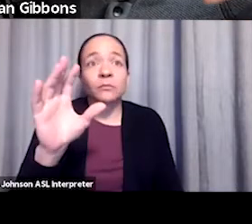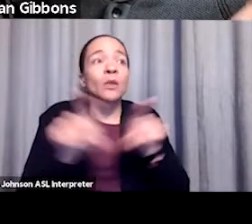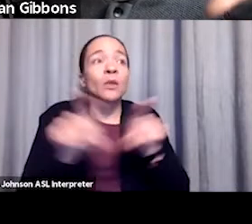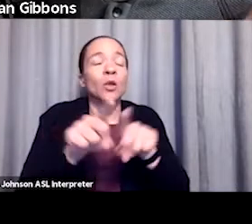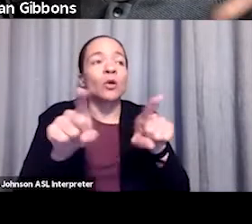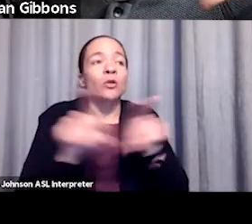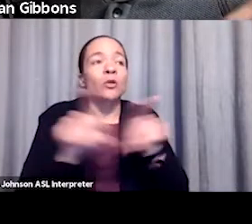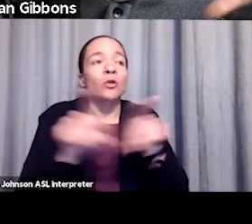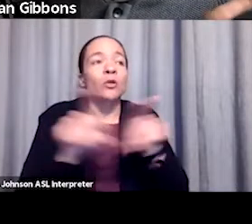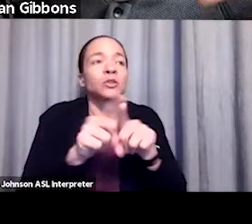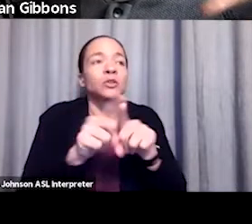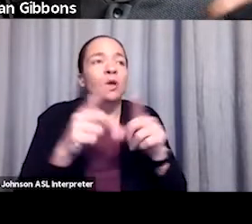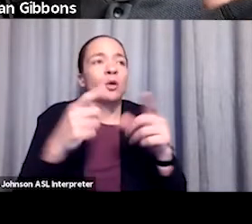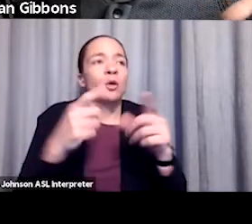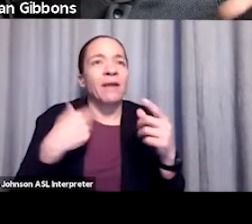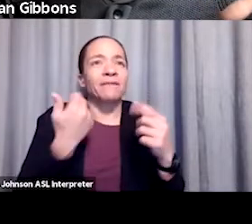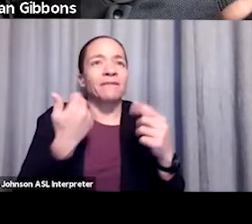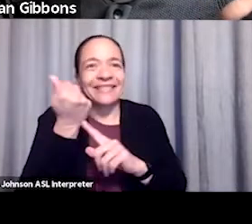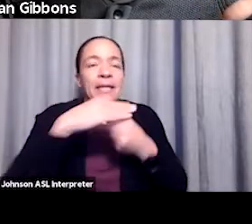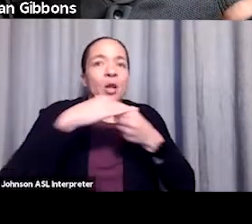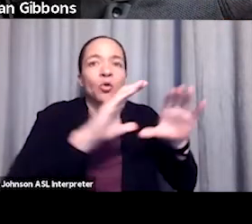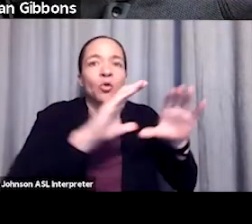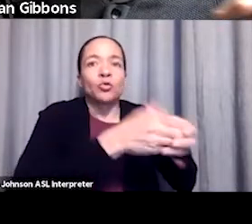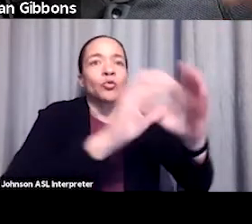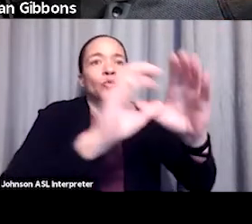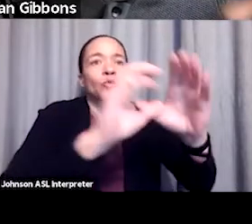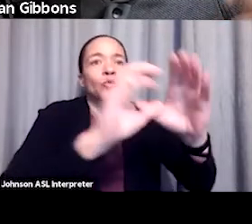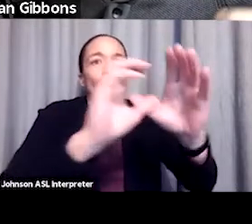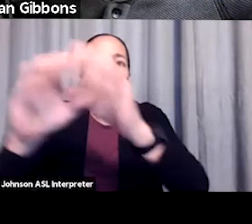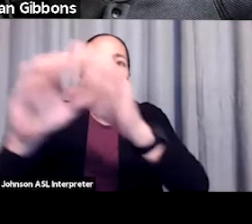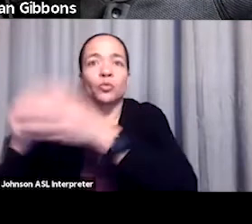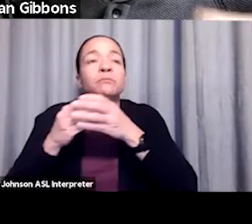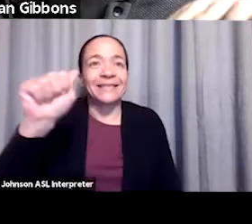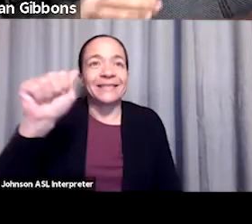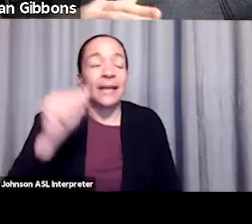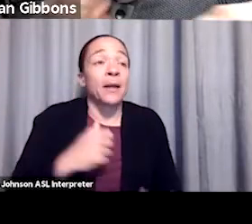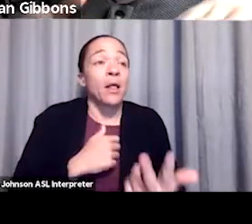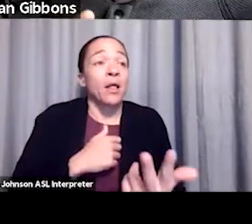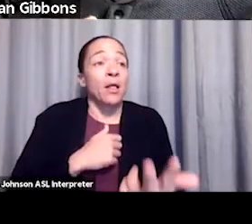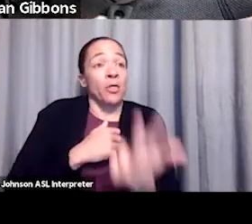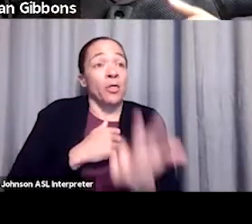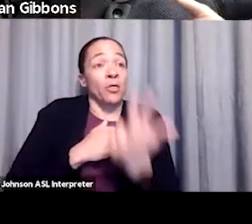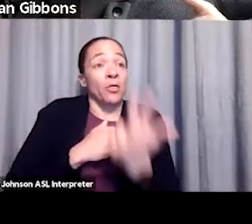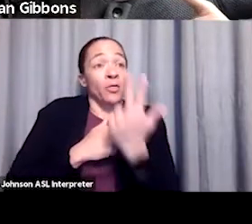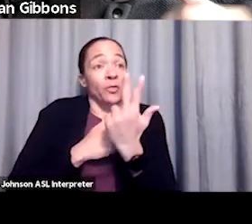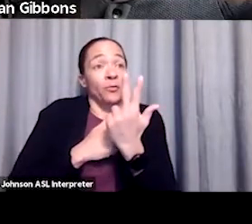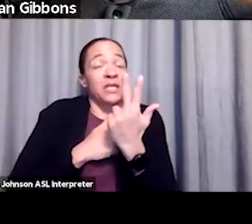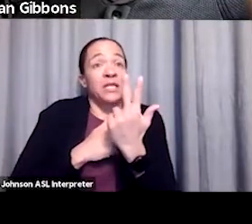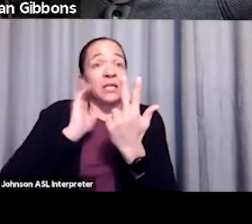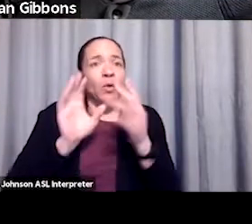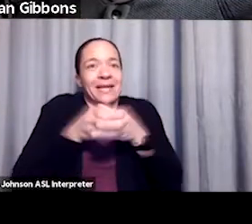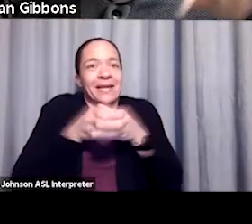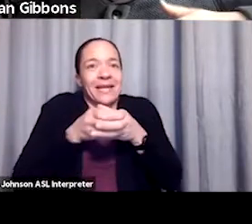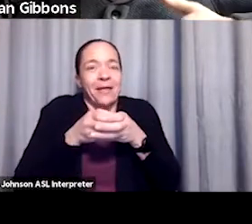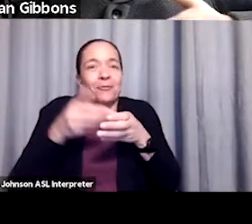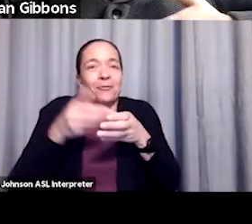16 local groups operating around the United States. And so 3 of them are going to be gathering just in the next couple of weeks. So on